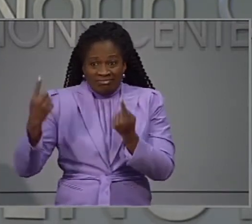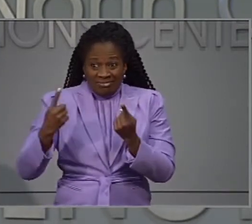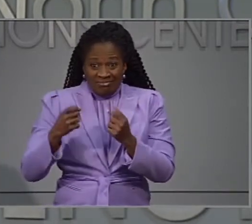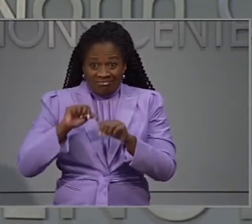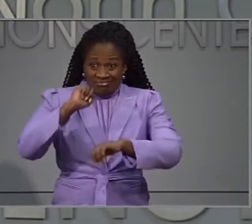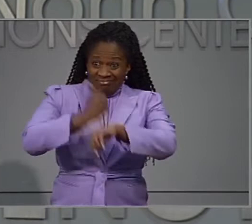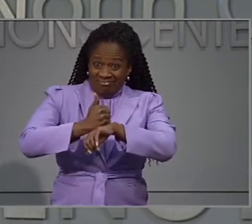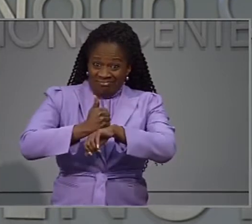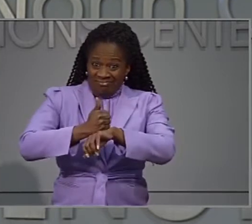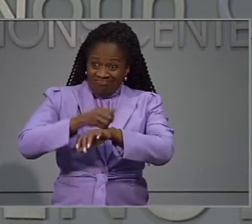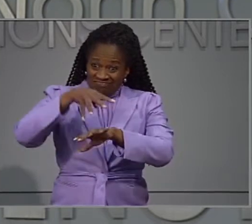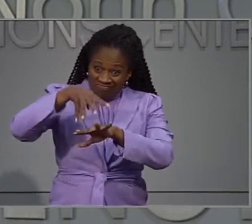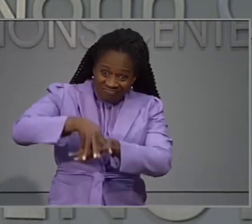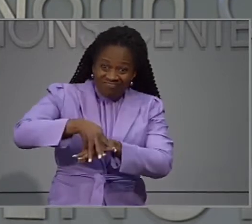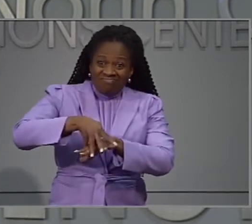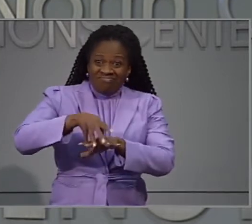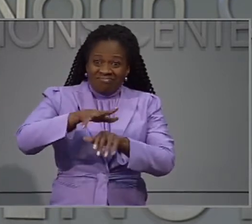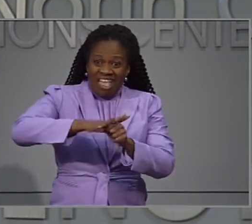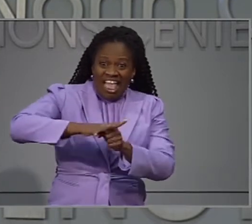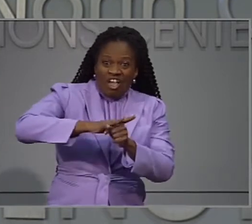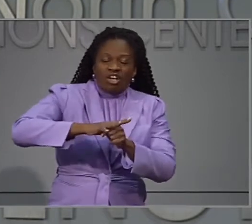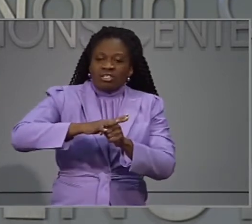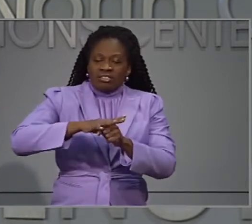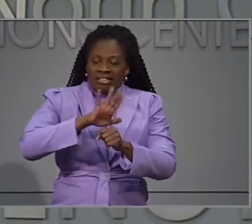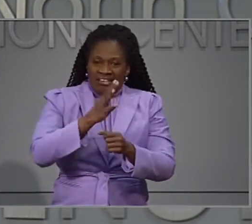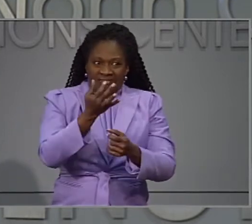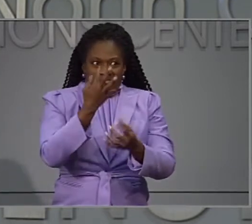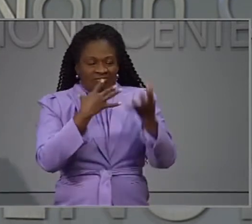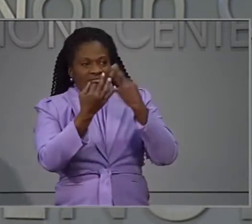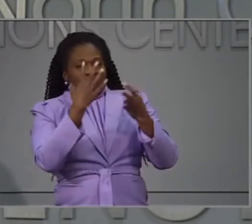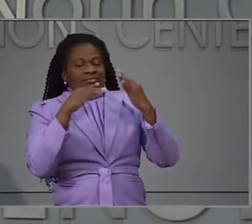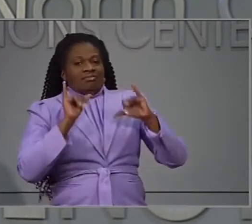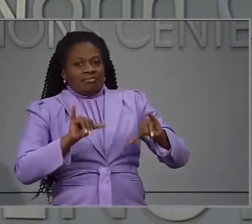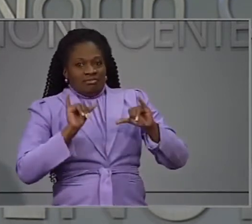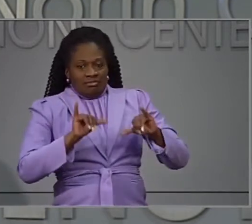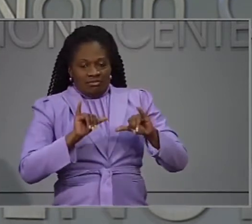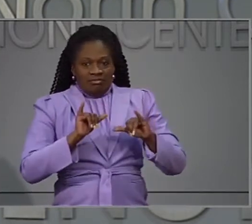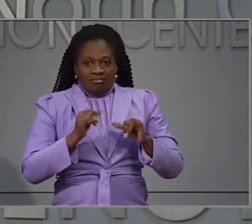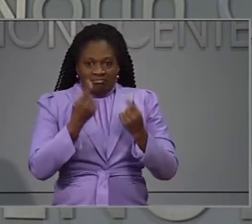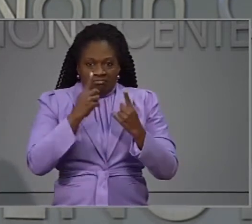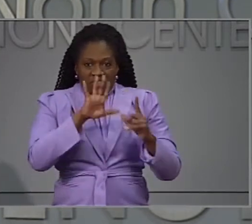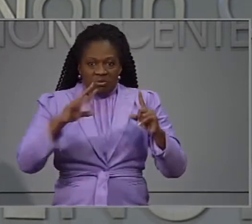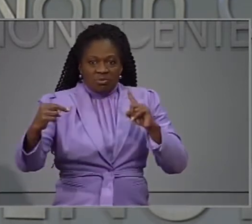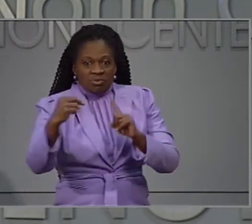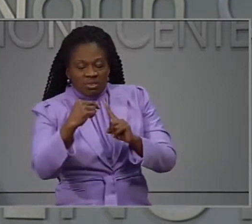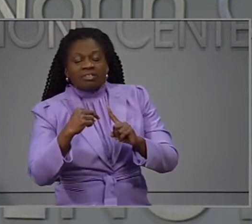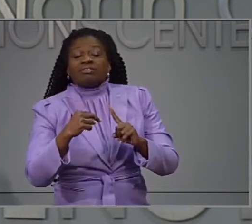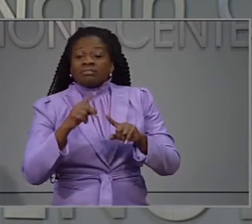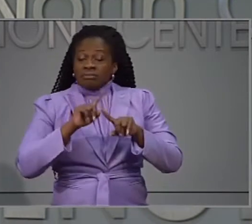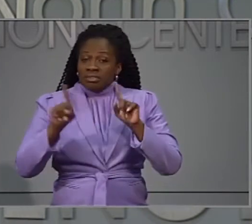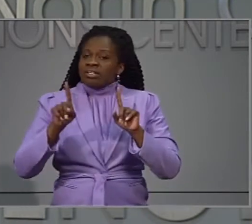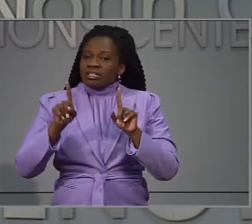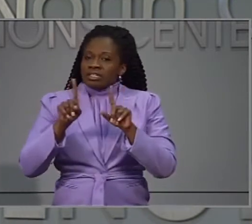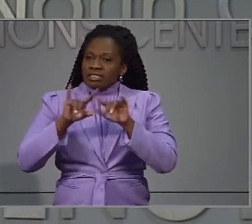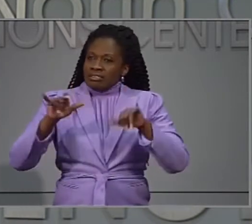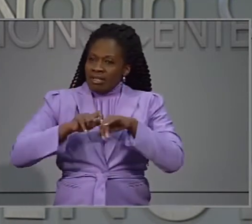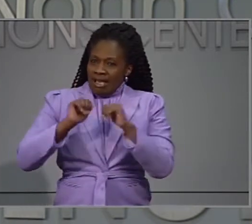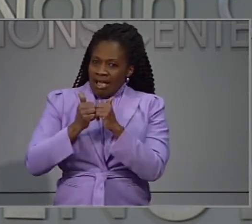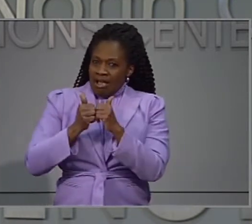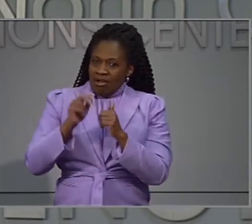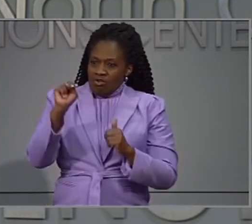long time. They are giving us their input, not only about the kinds of ways that North